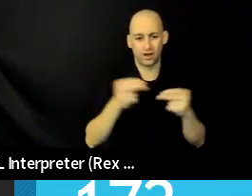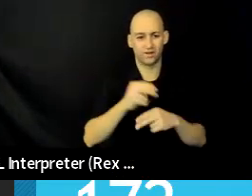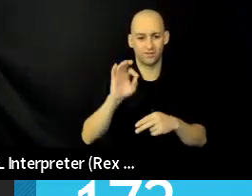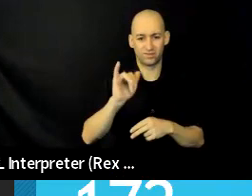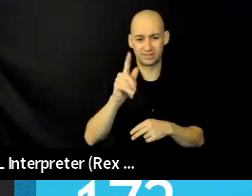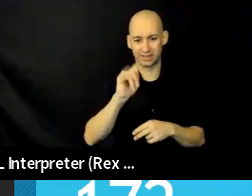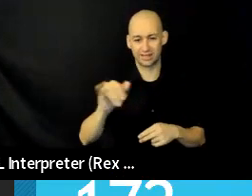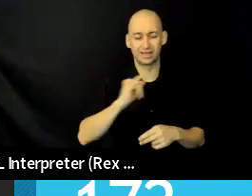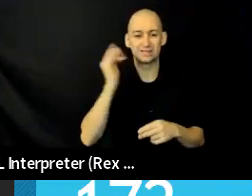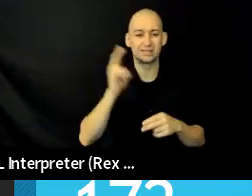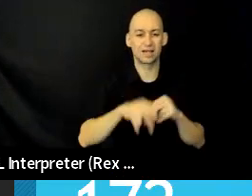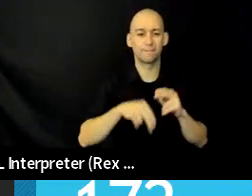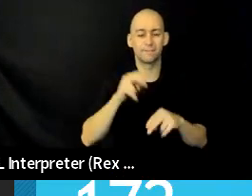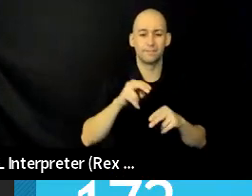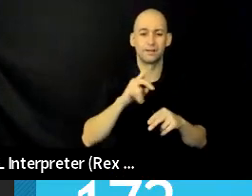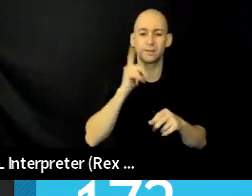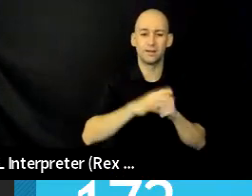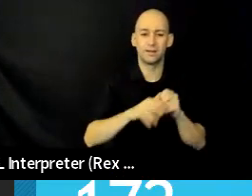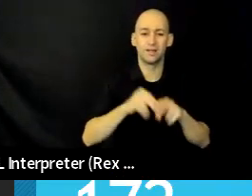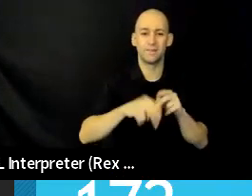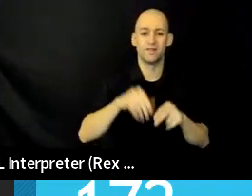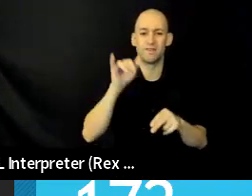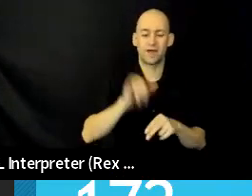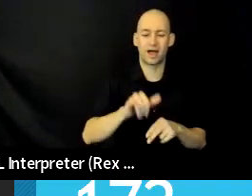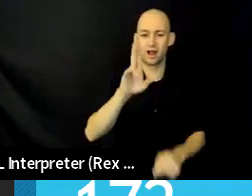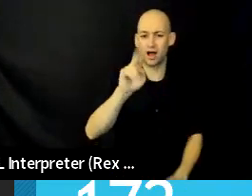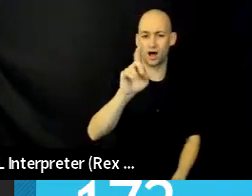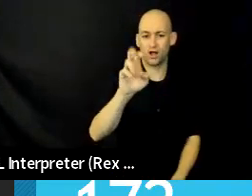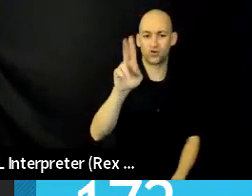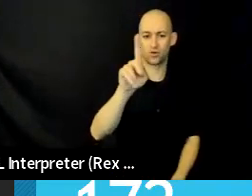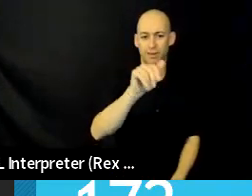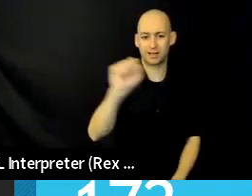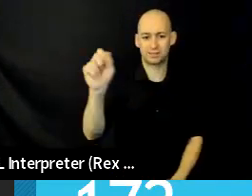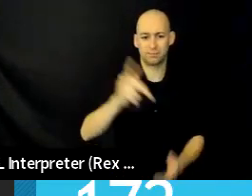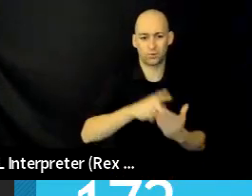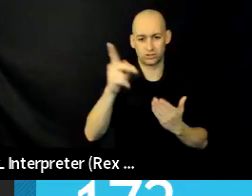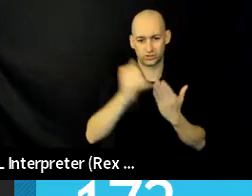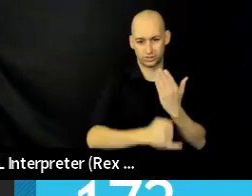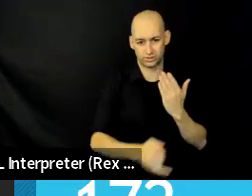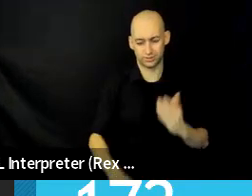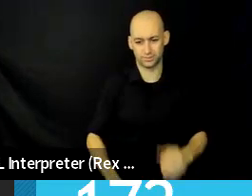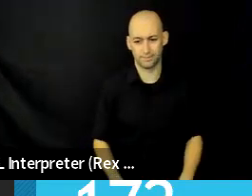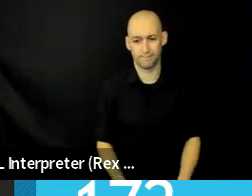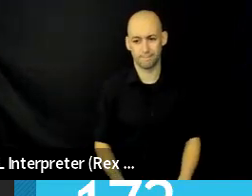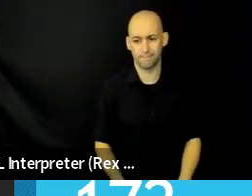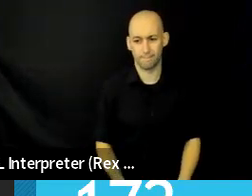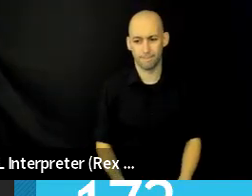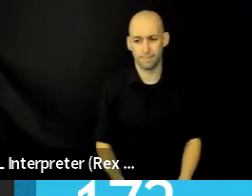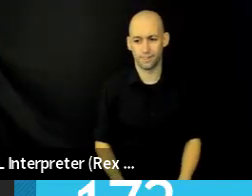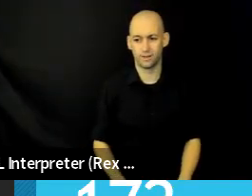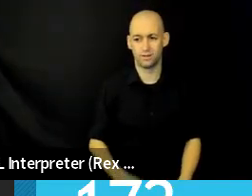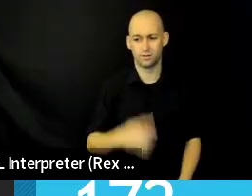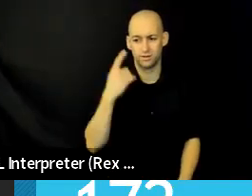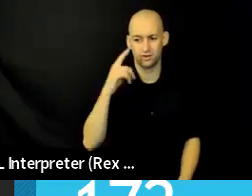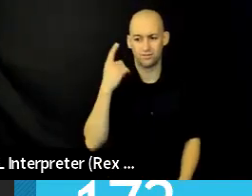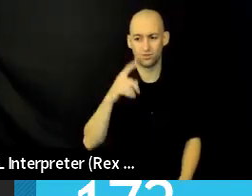to build this underpass project. And then just for evidentiary purposes